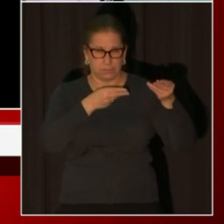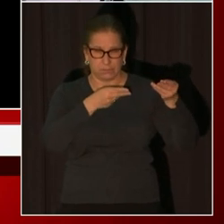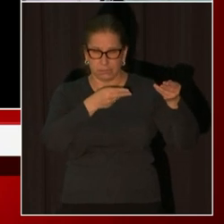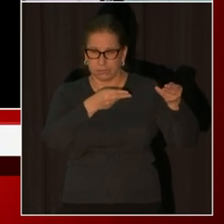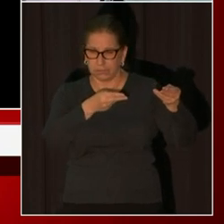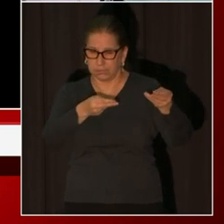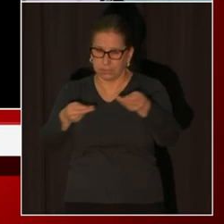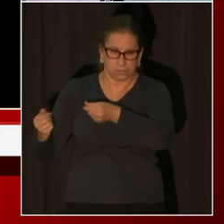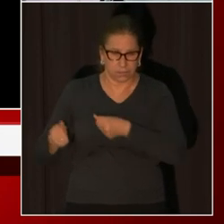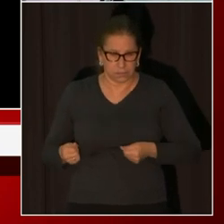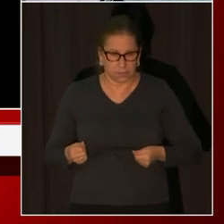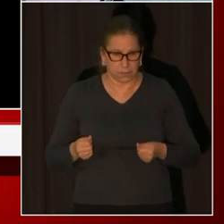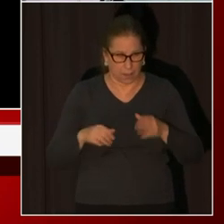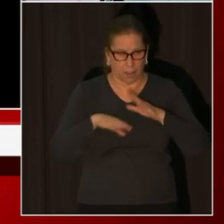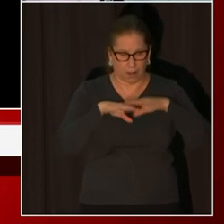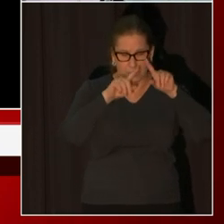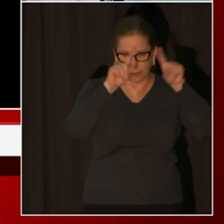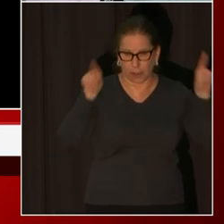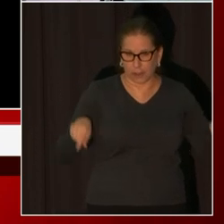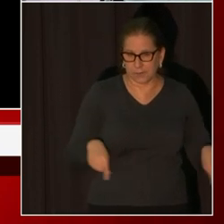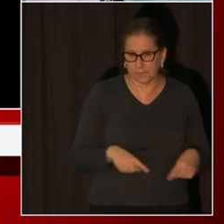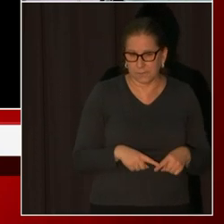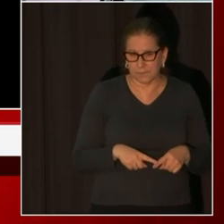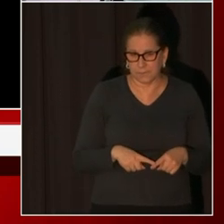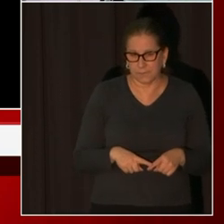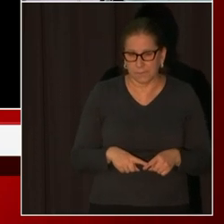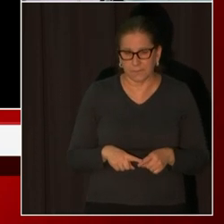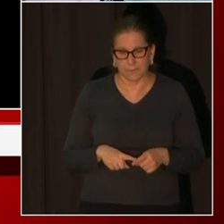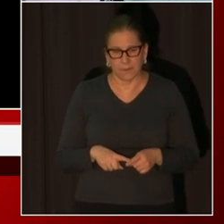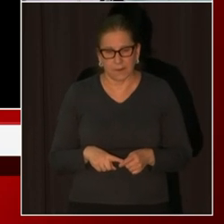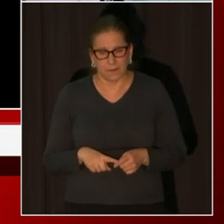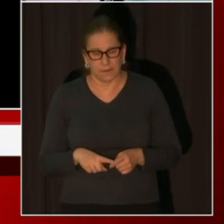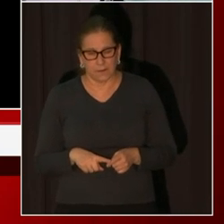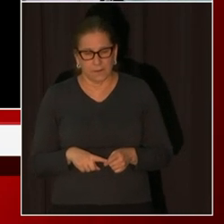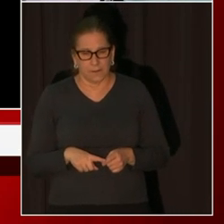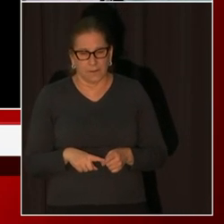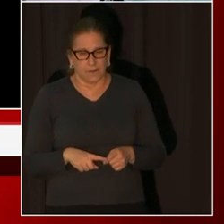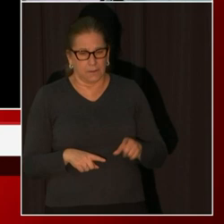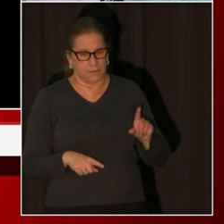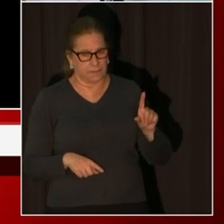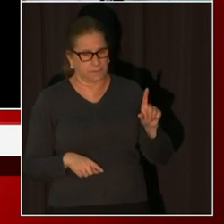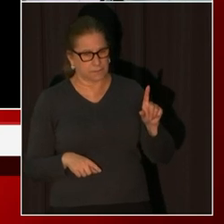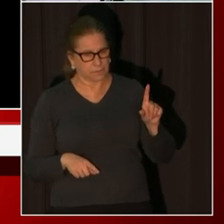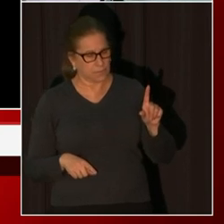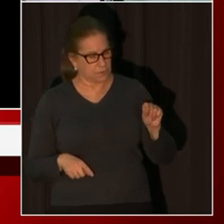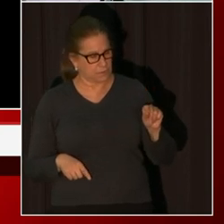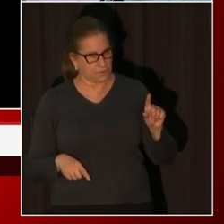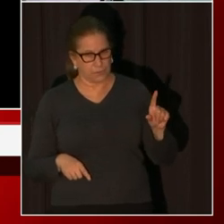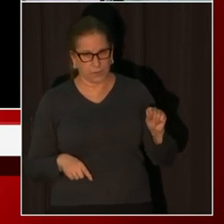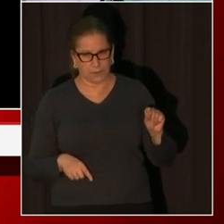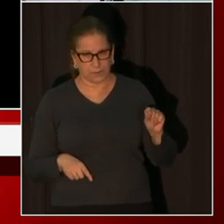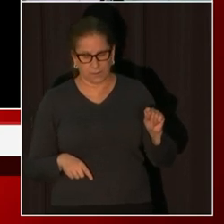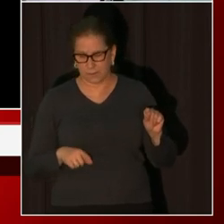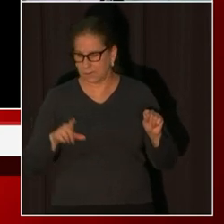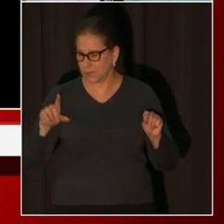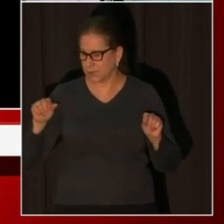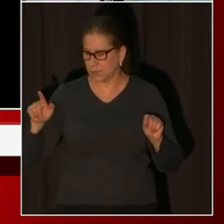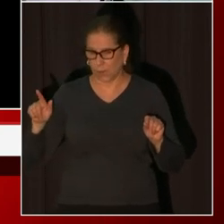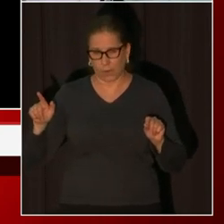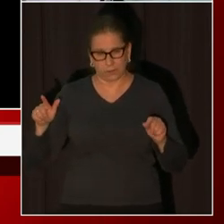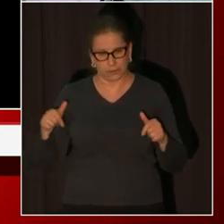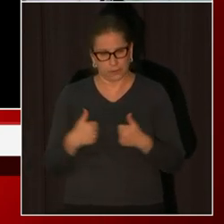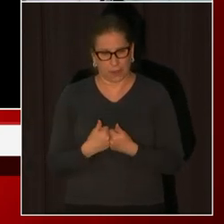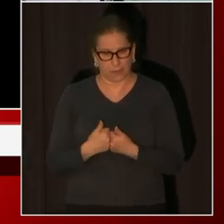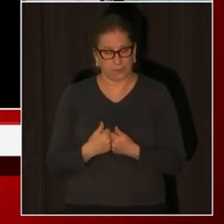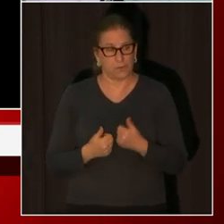about why 20 and 21 was so challenging for us, the revenue lost in fiscal year 20, which is the fiscal